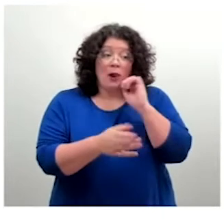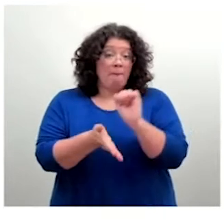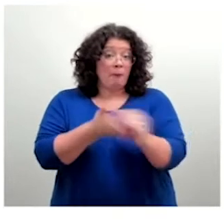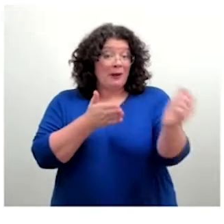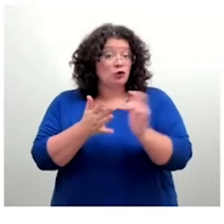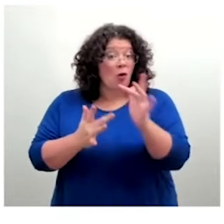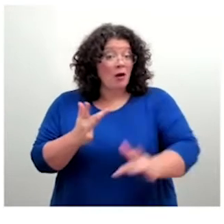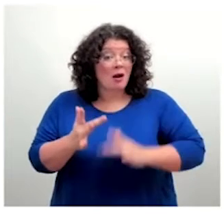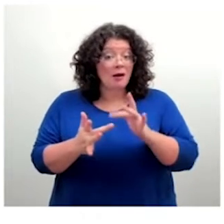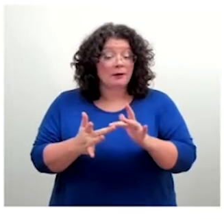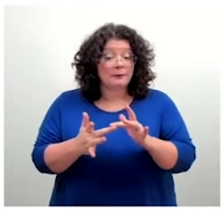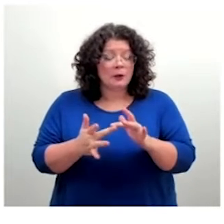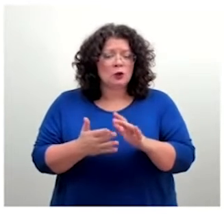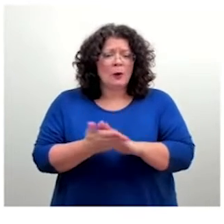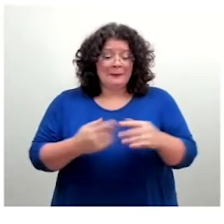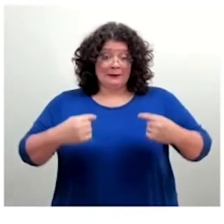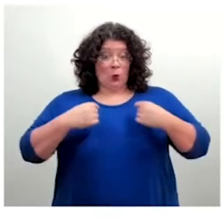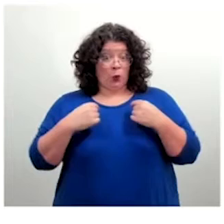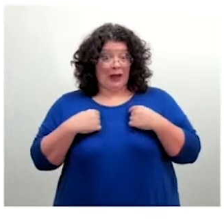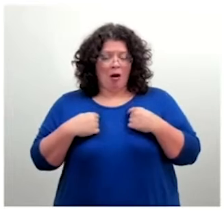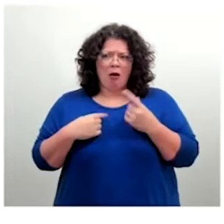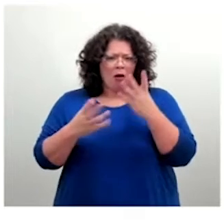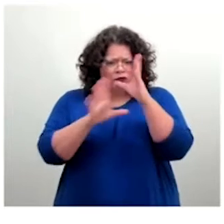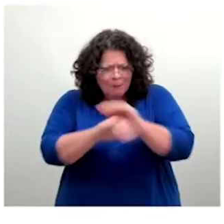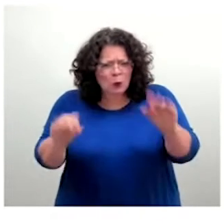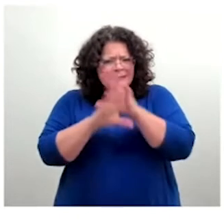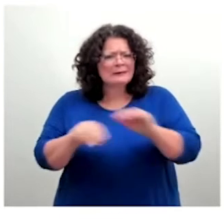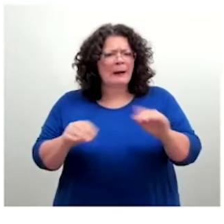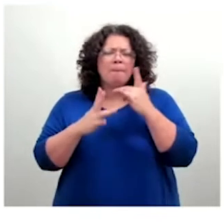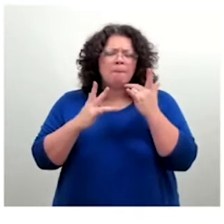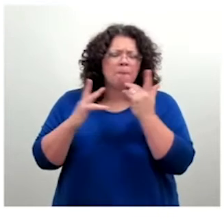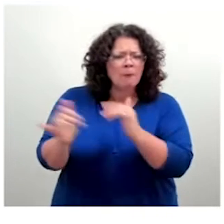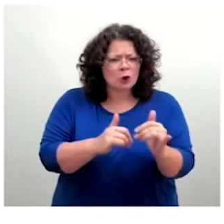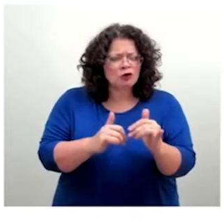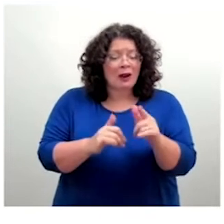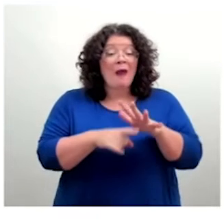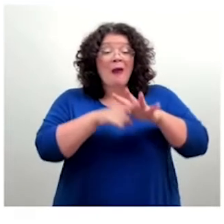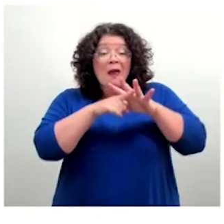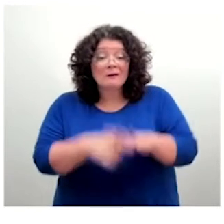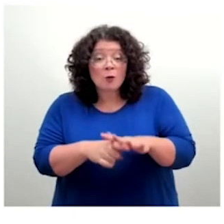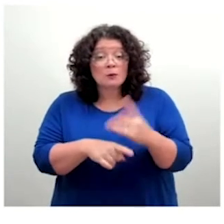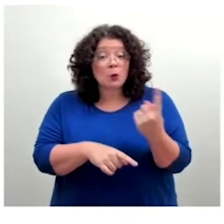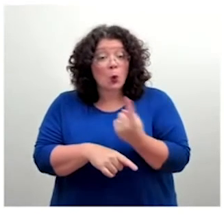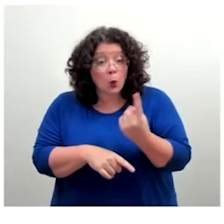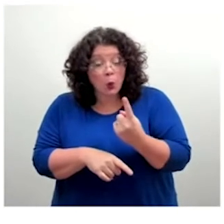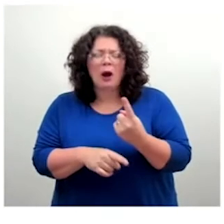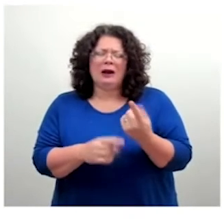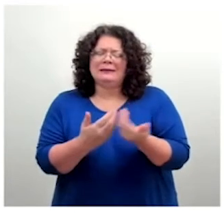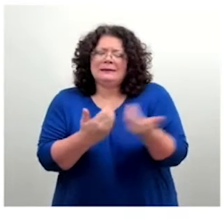Commission in Great Britain and the Equality Commission for Northern Ireland, or ECNI, in Northern Ireland.